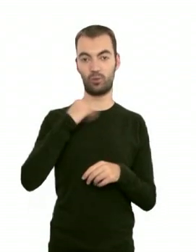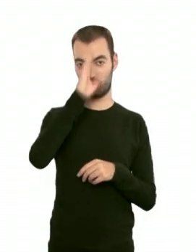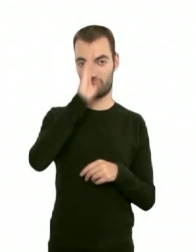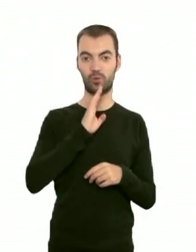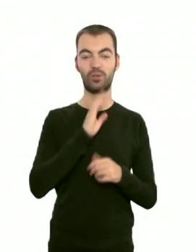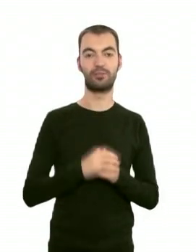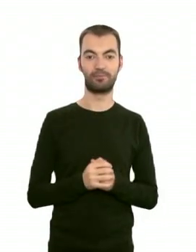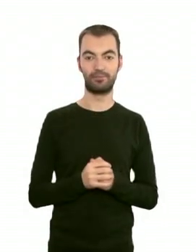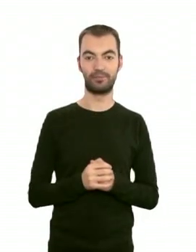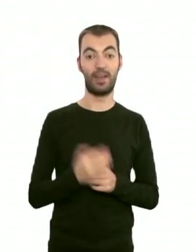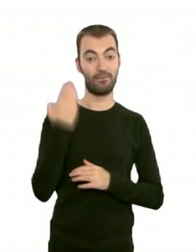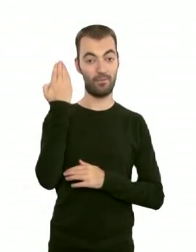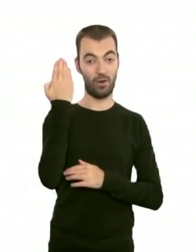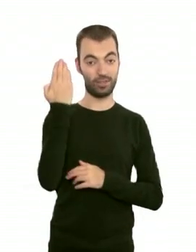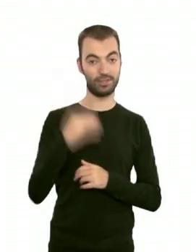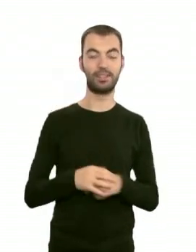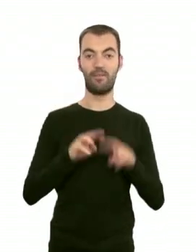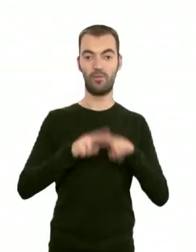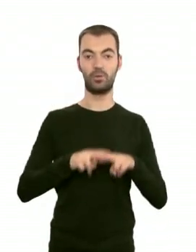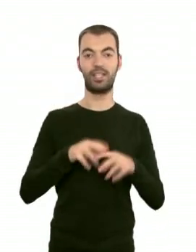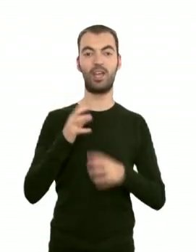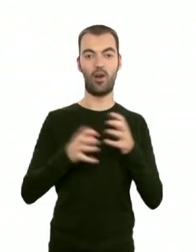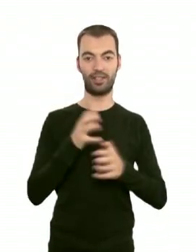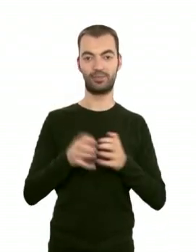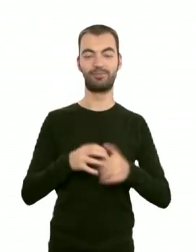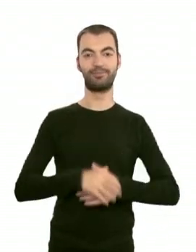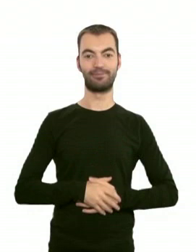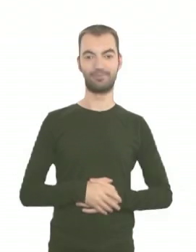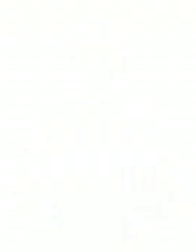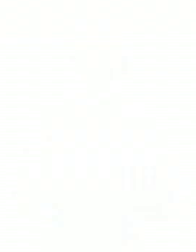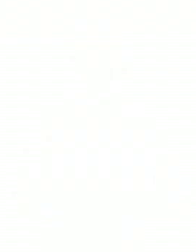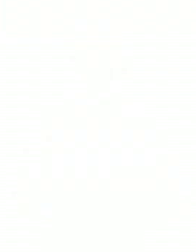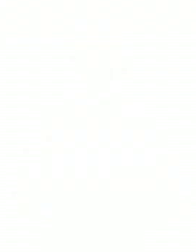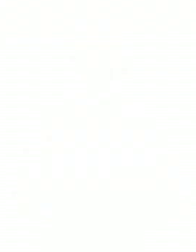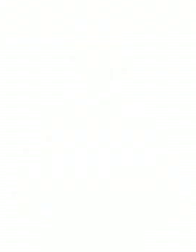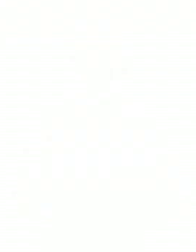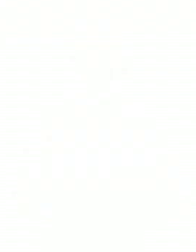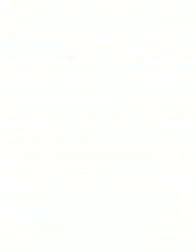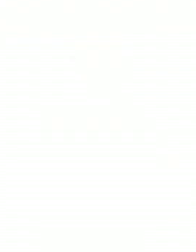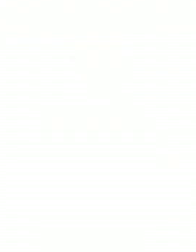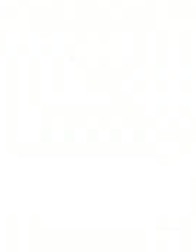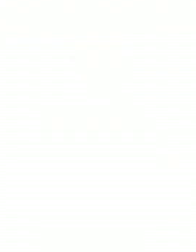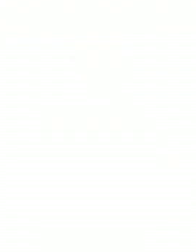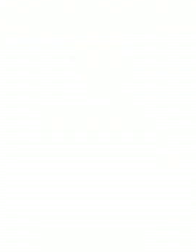induction loop, Polish Foundation of Hard of Hearing People. Volunteers, Orange Foundation.